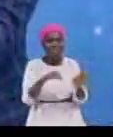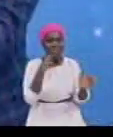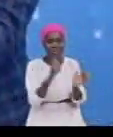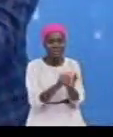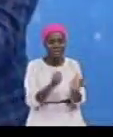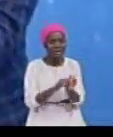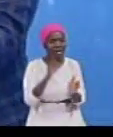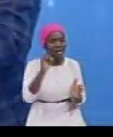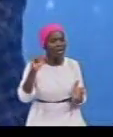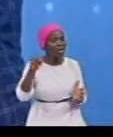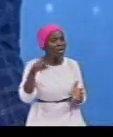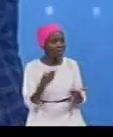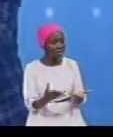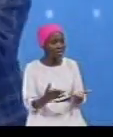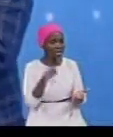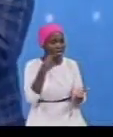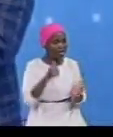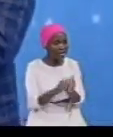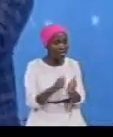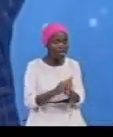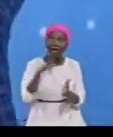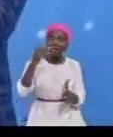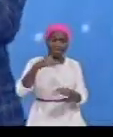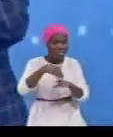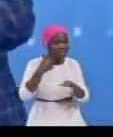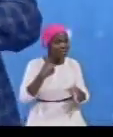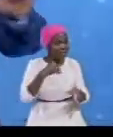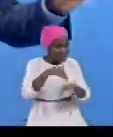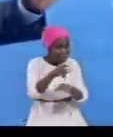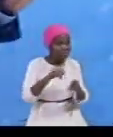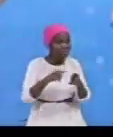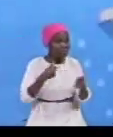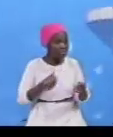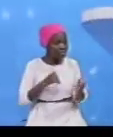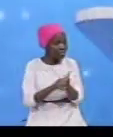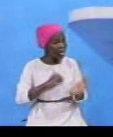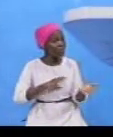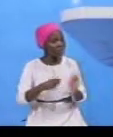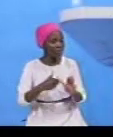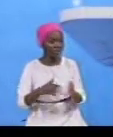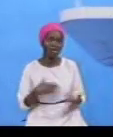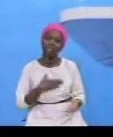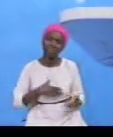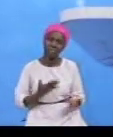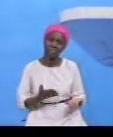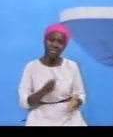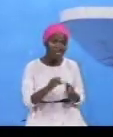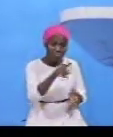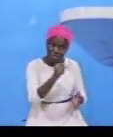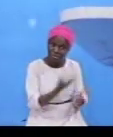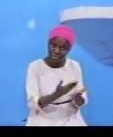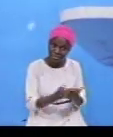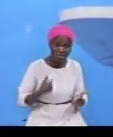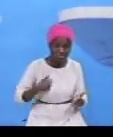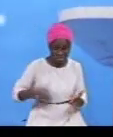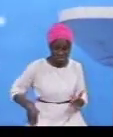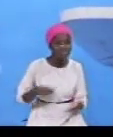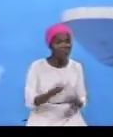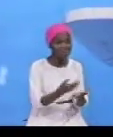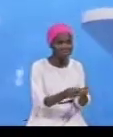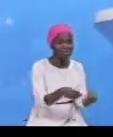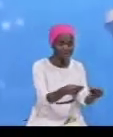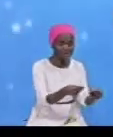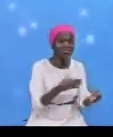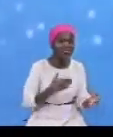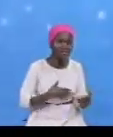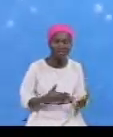even buy a car for you. I will give you this. No, he turned to the wall and he prayed to the God. The God